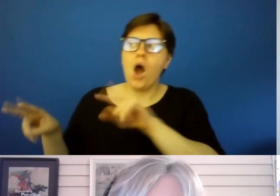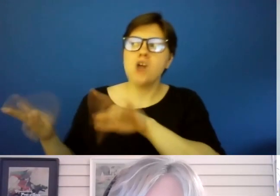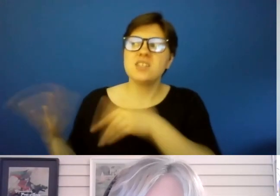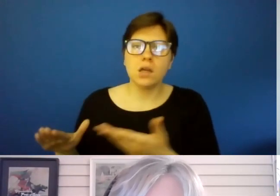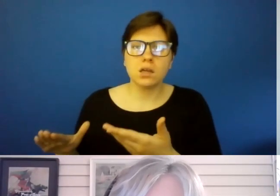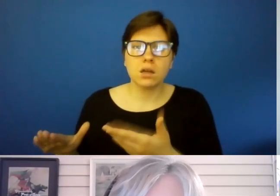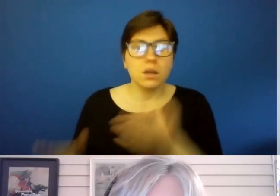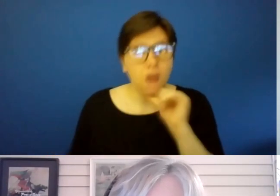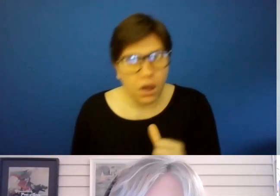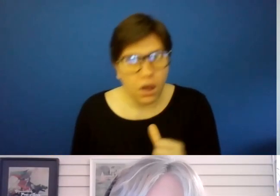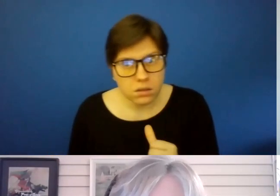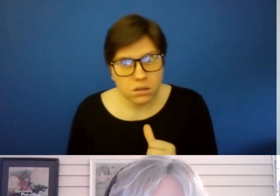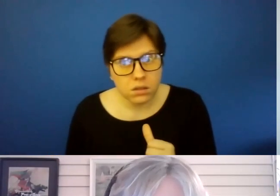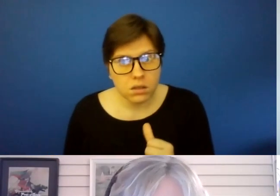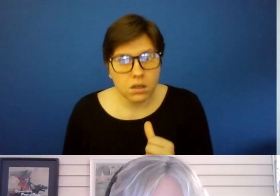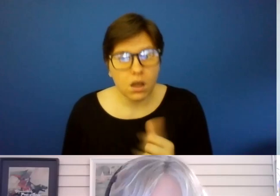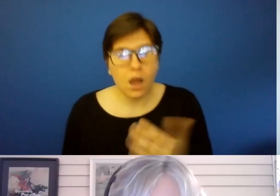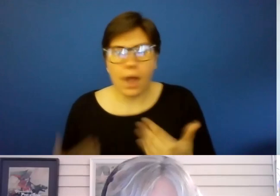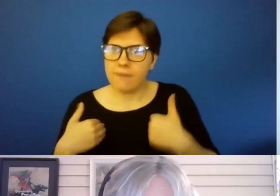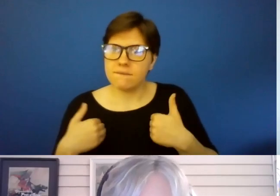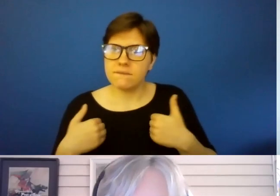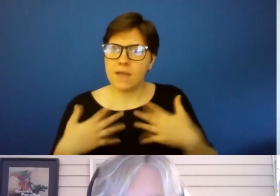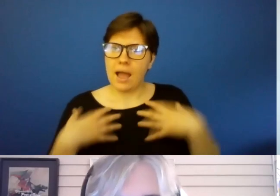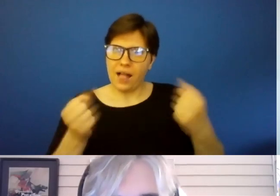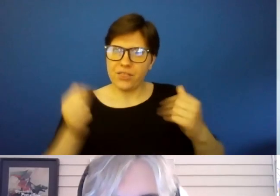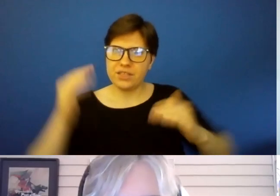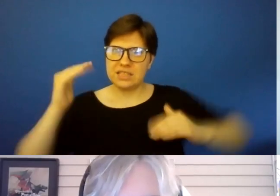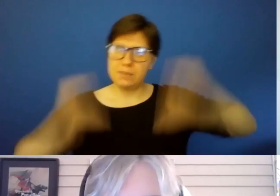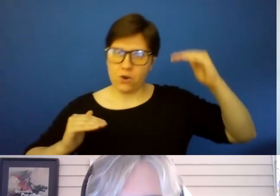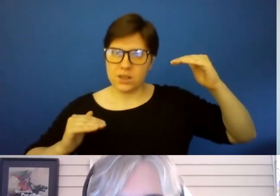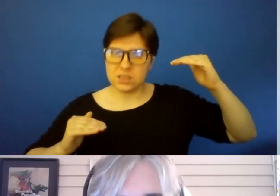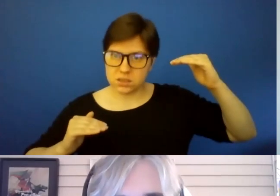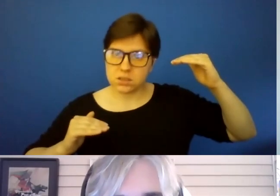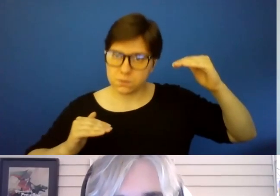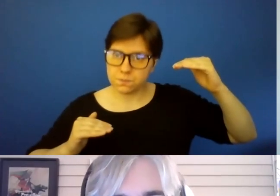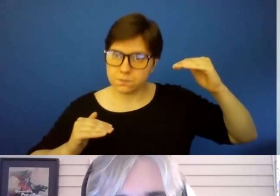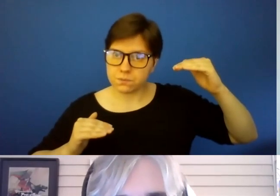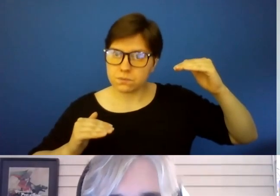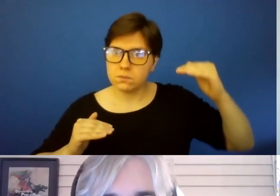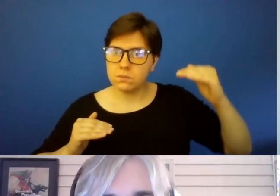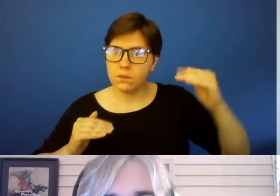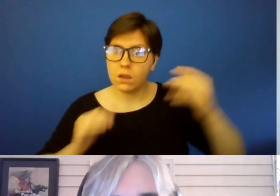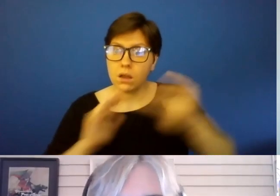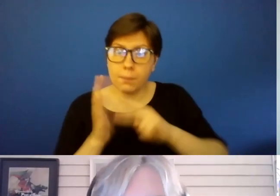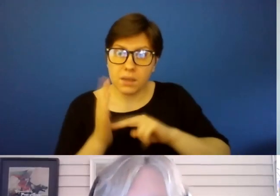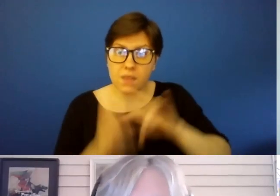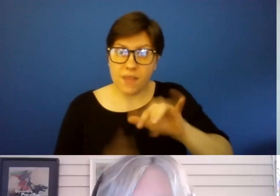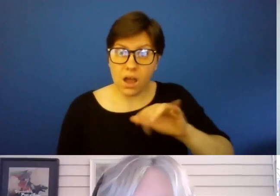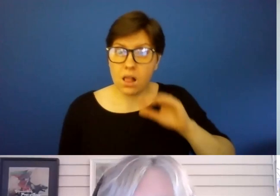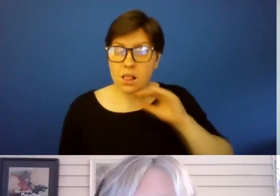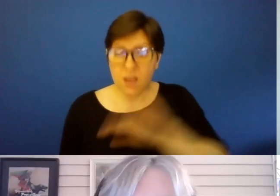really not. I mean, we have these health disparities that put the lie